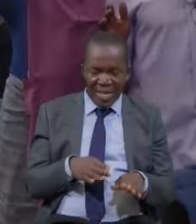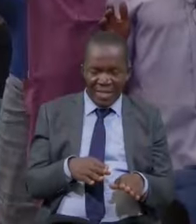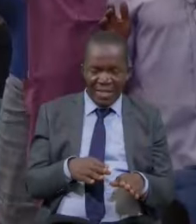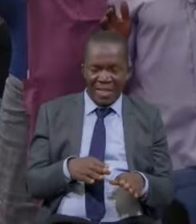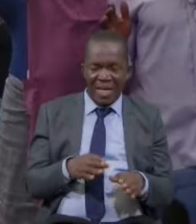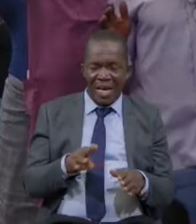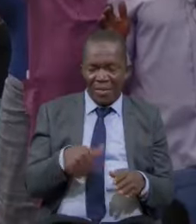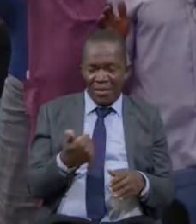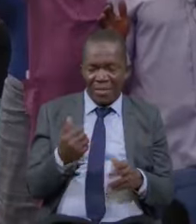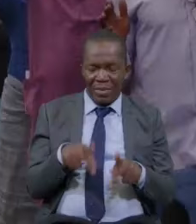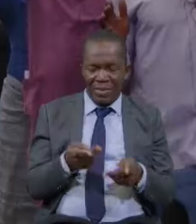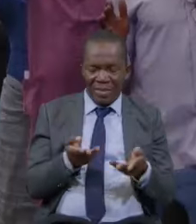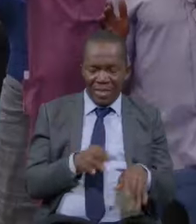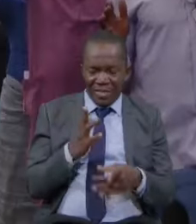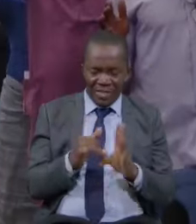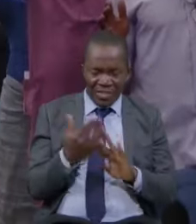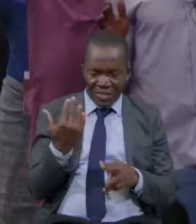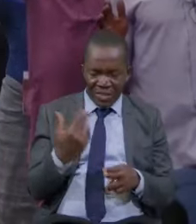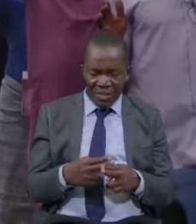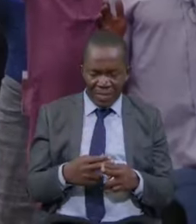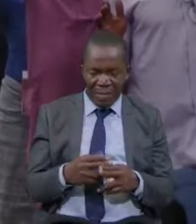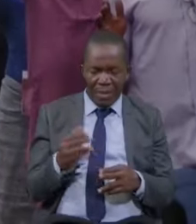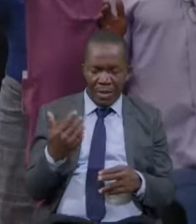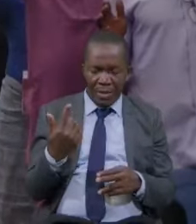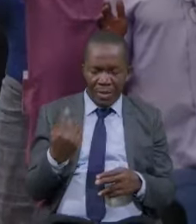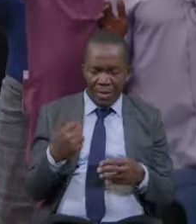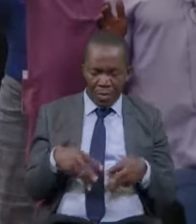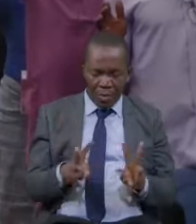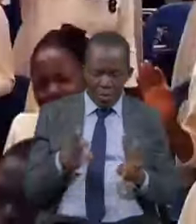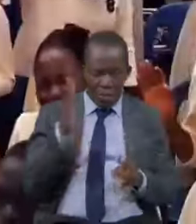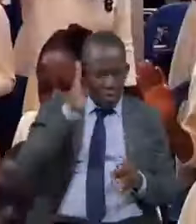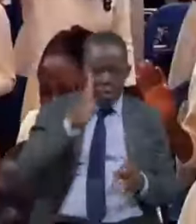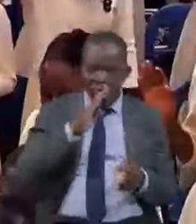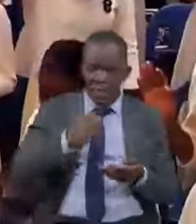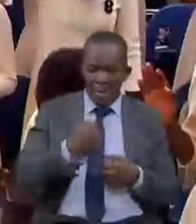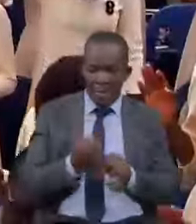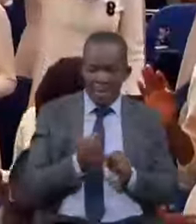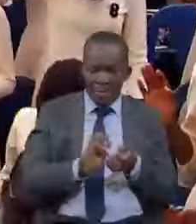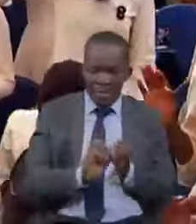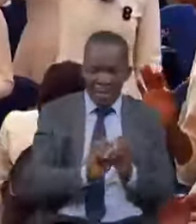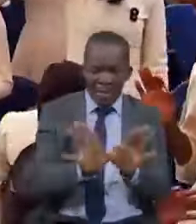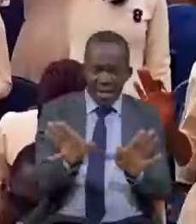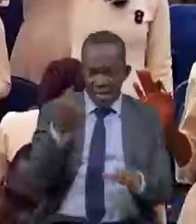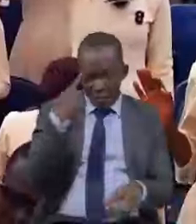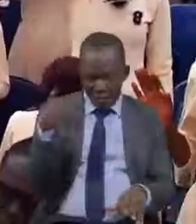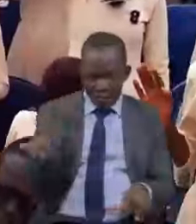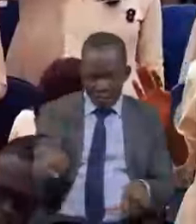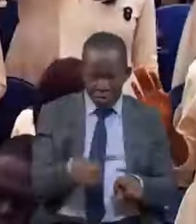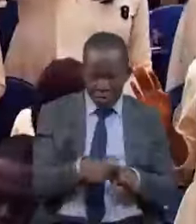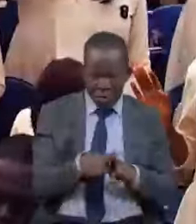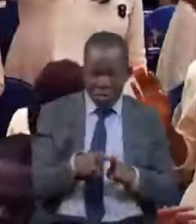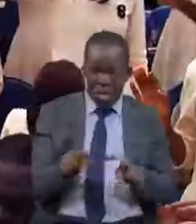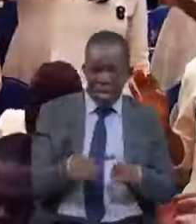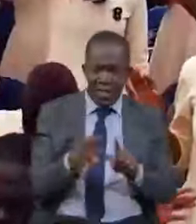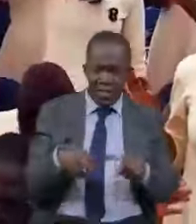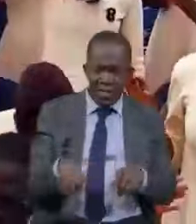The road will be clear for you every time you travel. Protection upon your life.